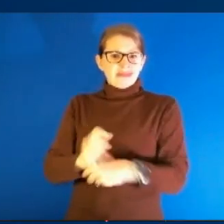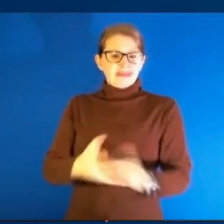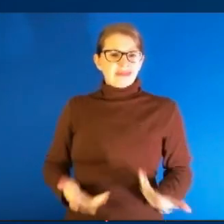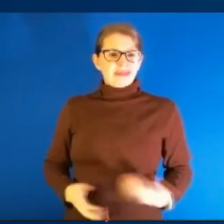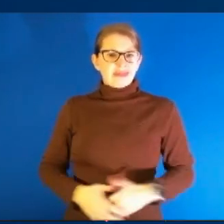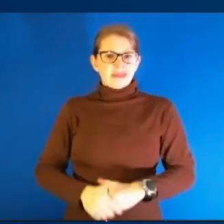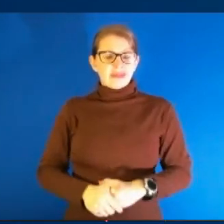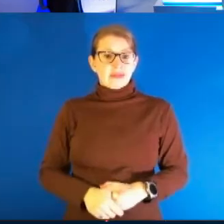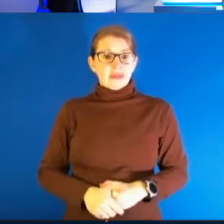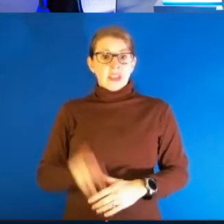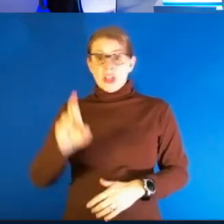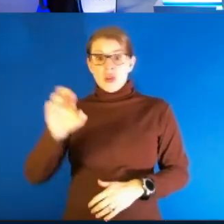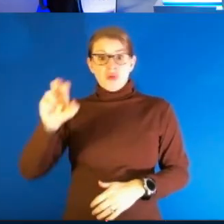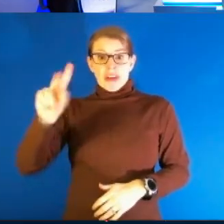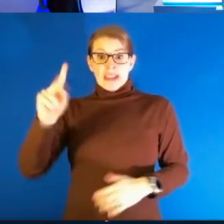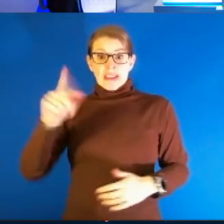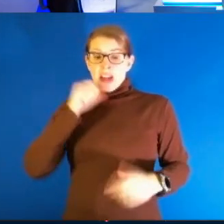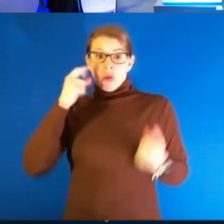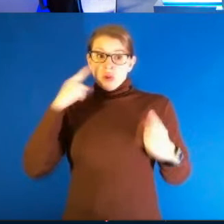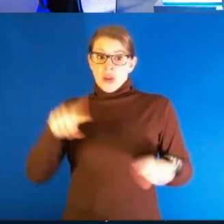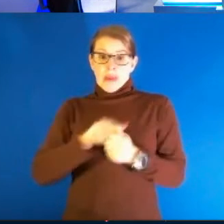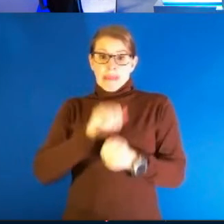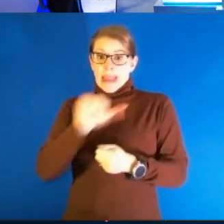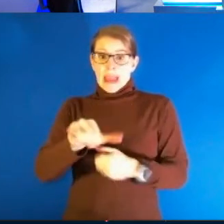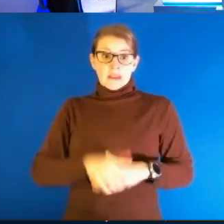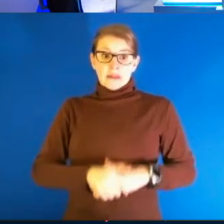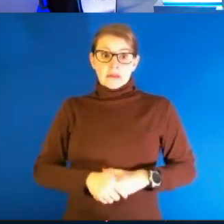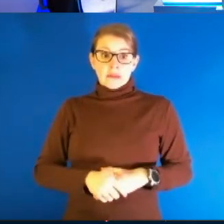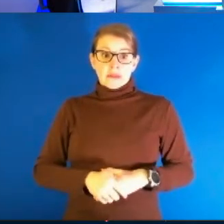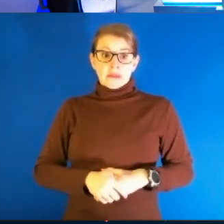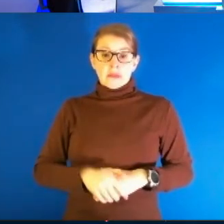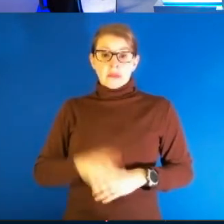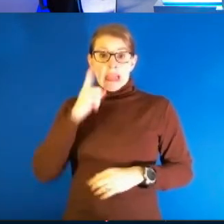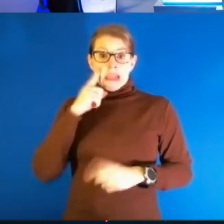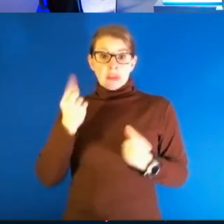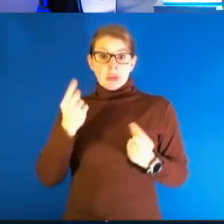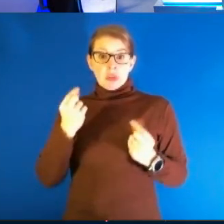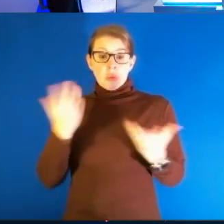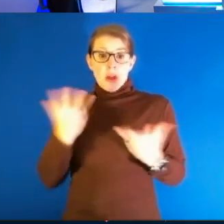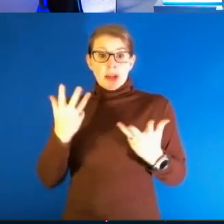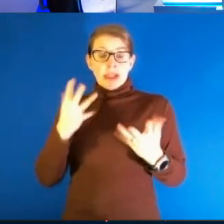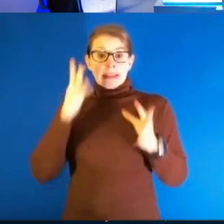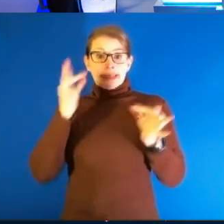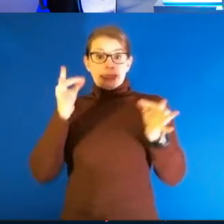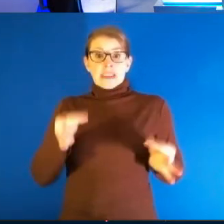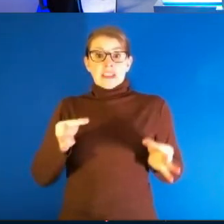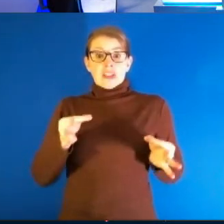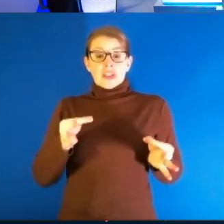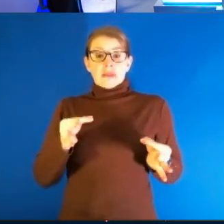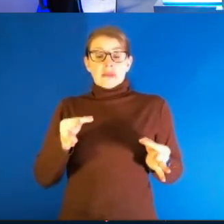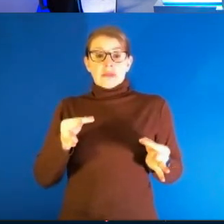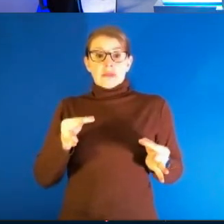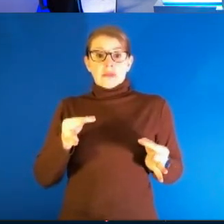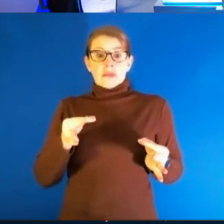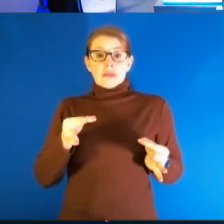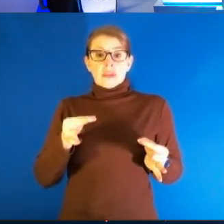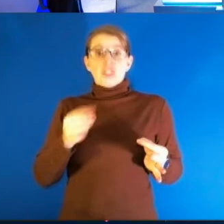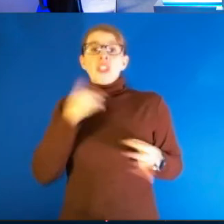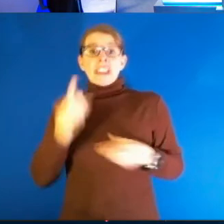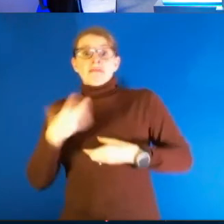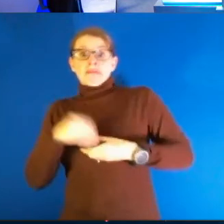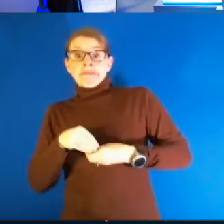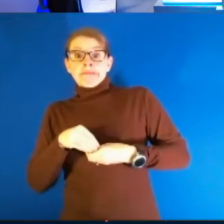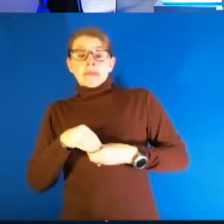Rick, I don't agree with that. And I think the thing to do is make sure you put the decision making when there's risk like that, the